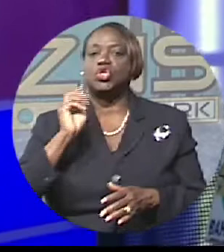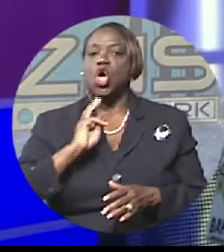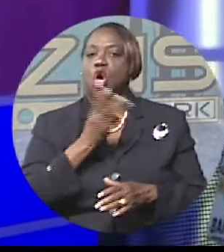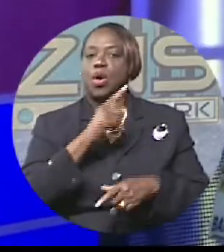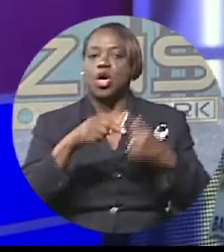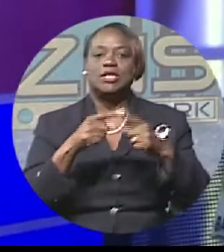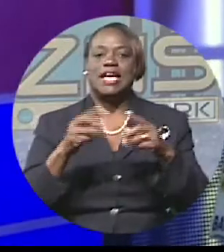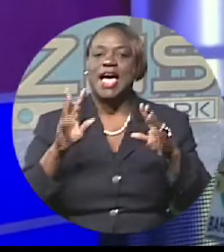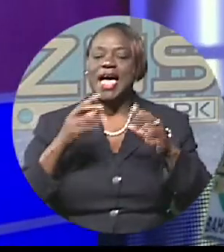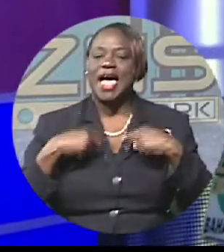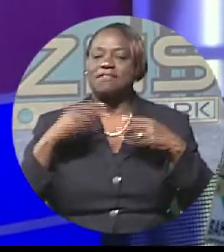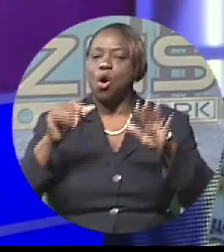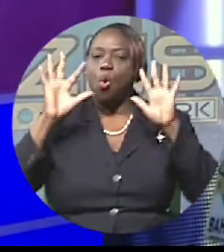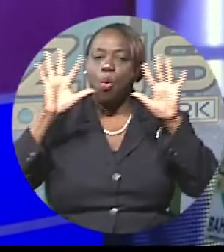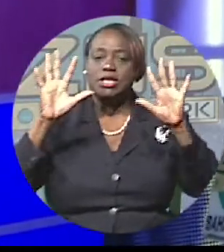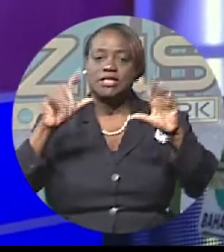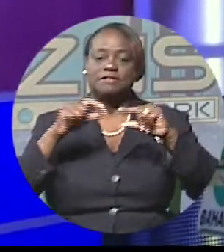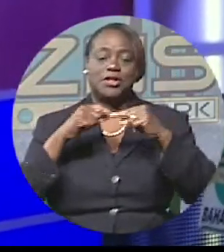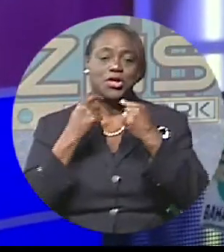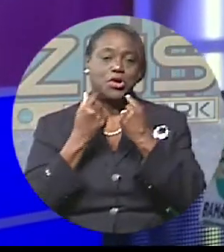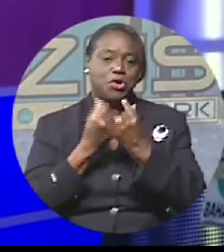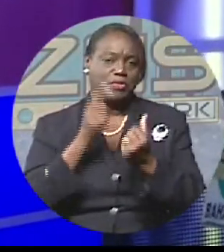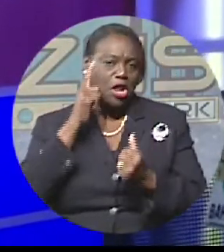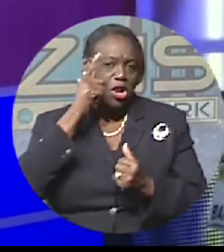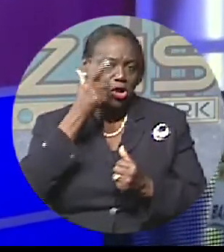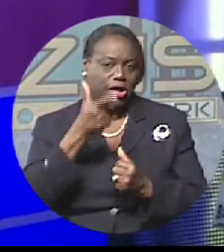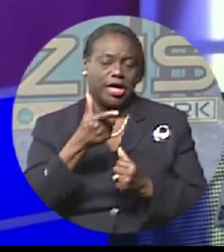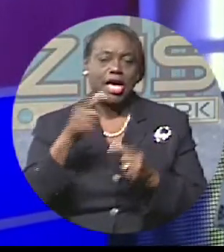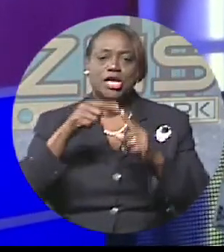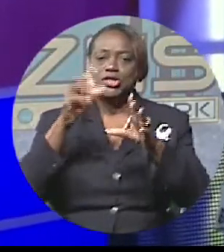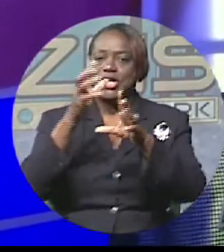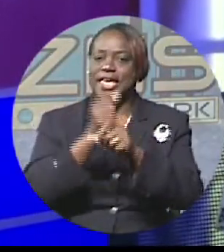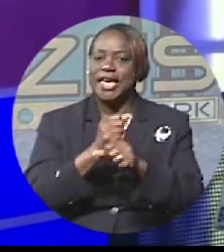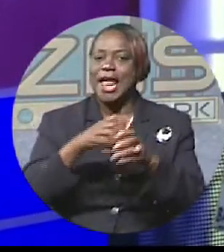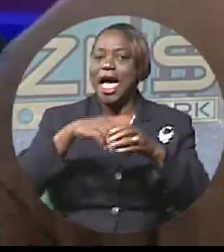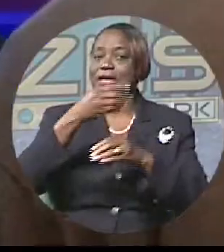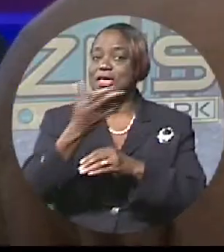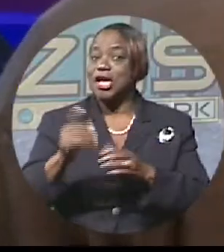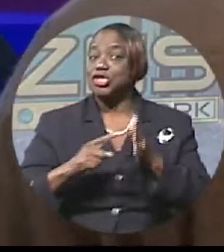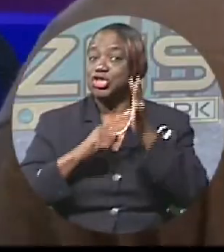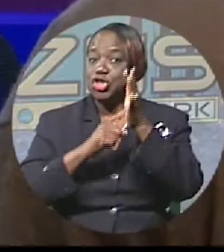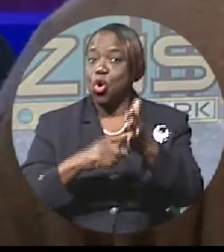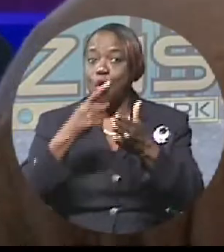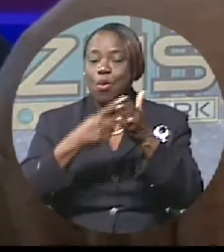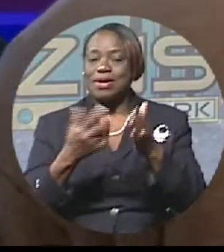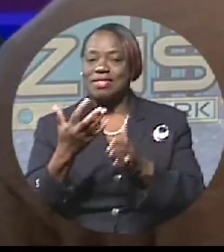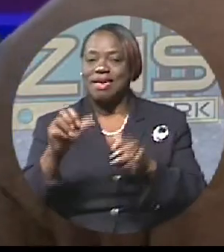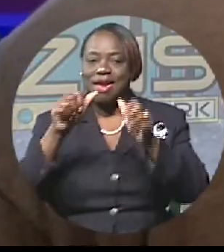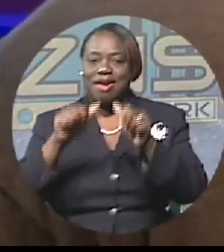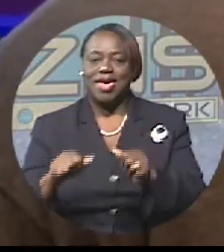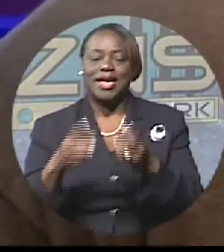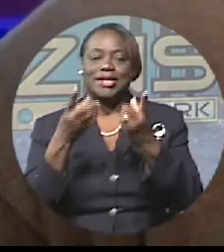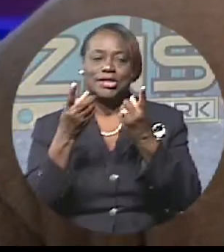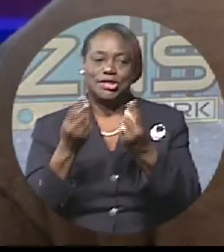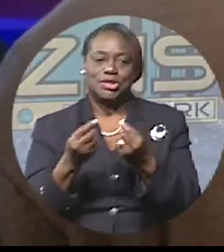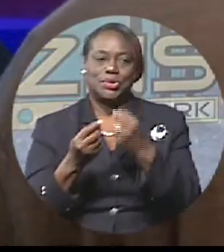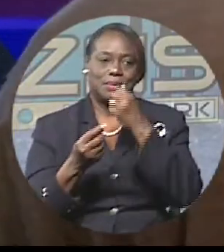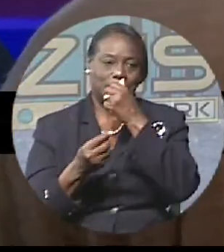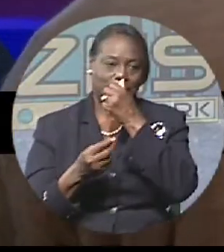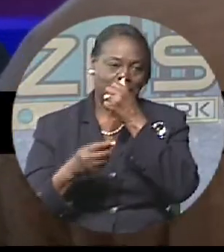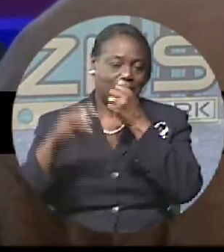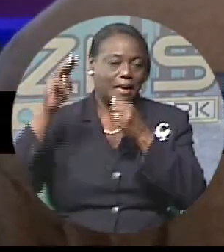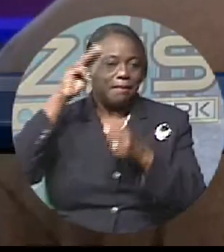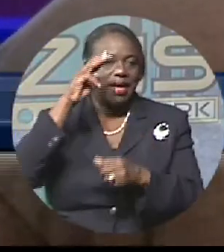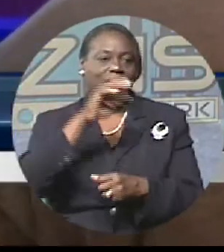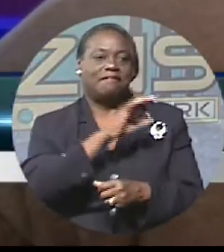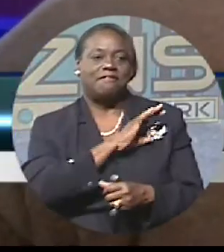a fantastic group that, they're really looking to get out there and show their stuff. Mike Foster, you know, he's all excited, saying we bring him out of